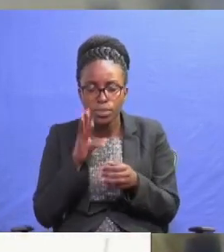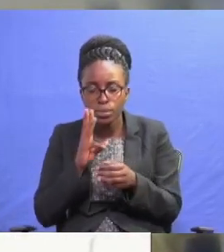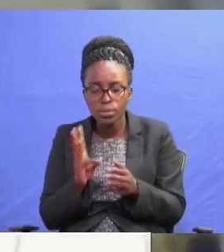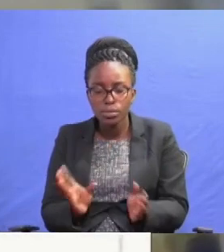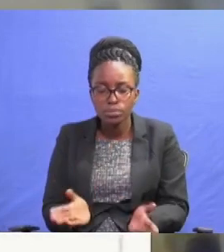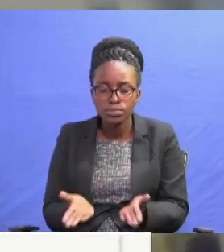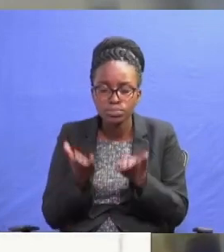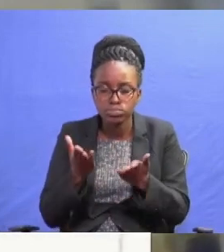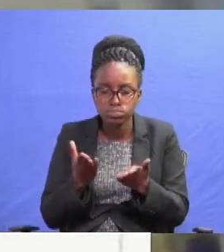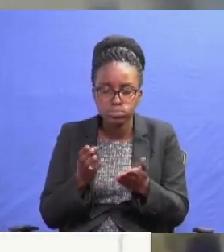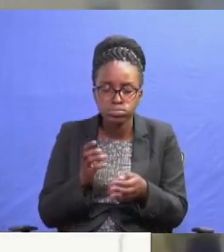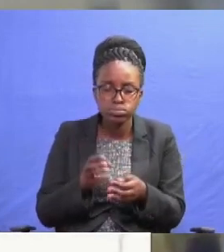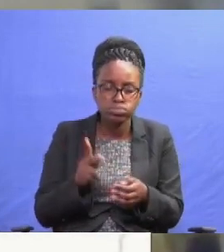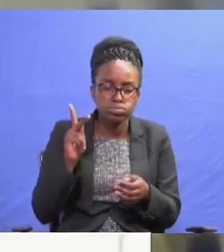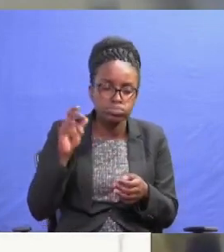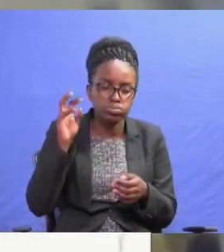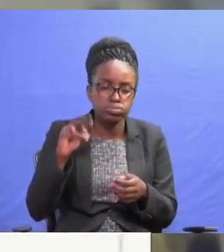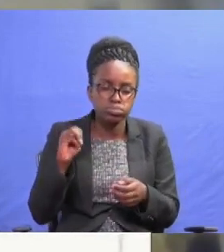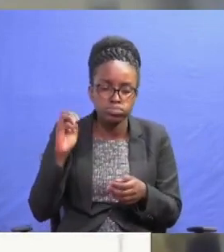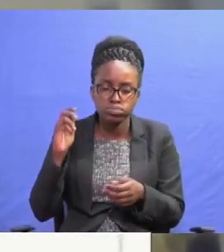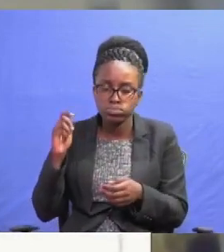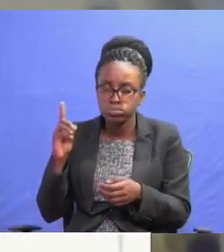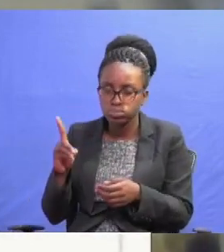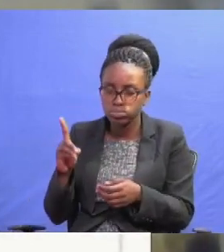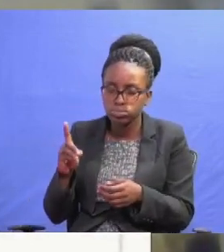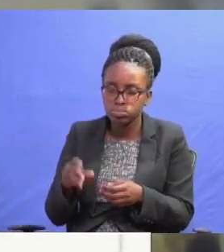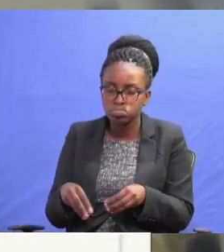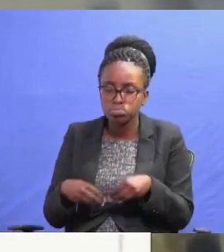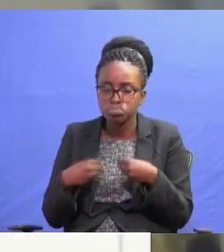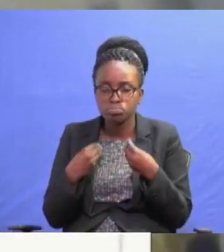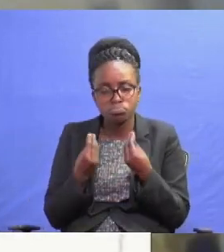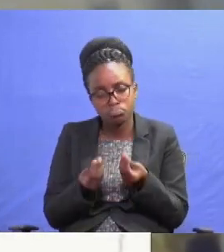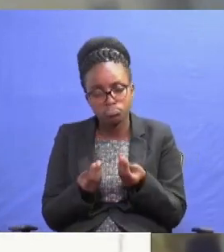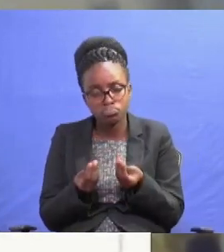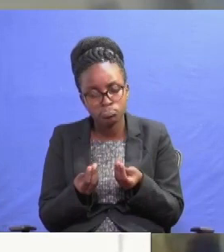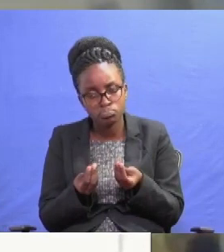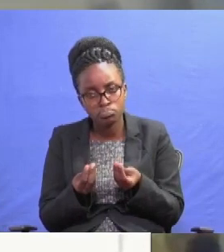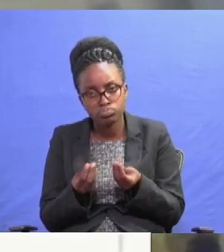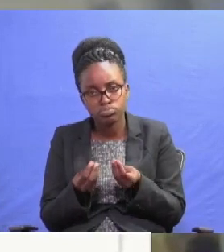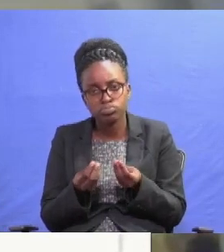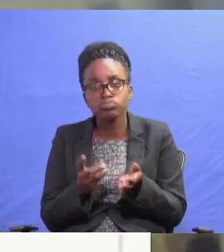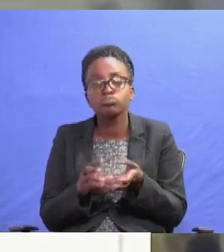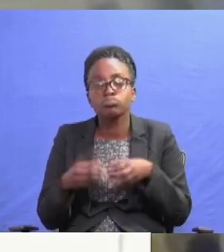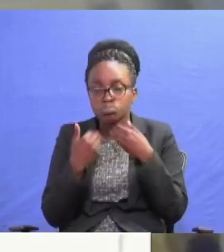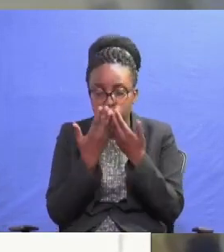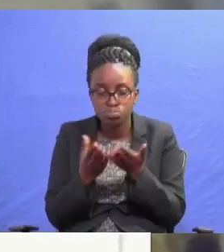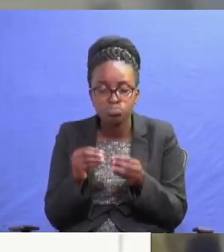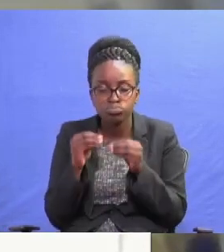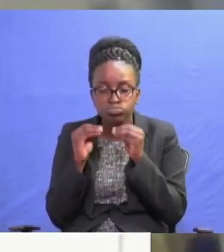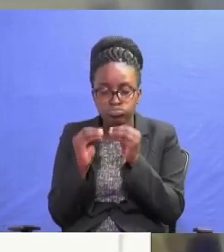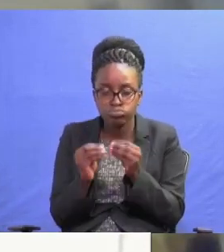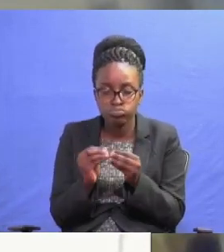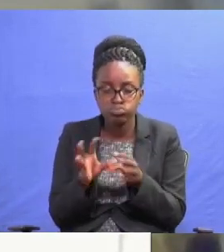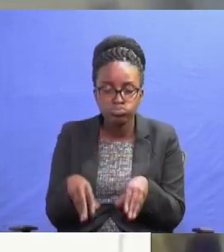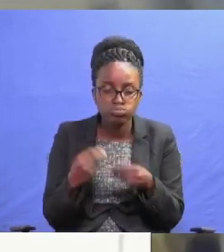Authority, KMD, or whoever has a particular responsibility to either provide information or take action